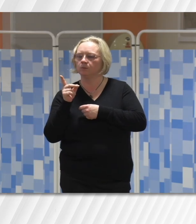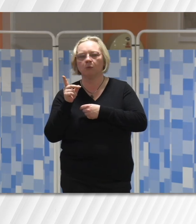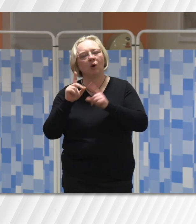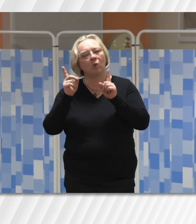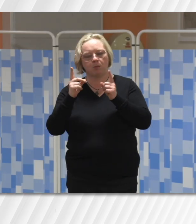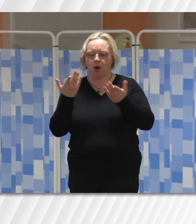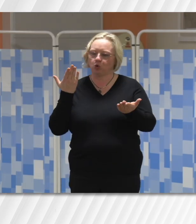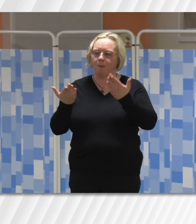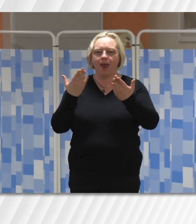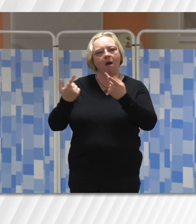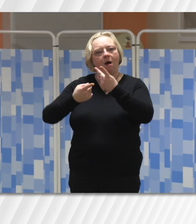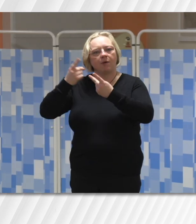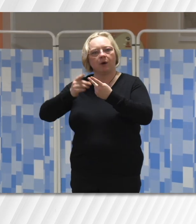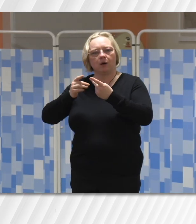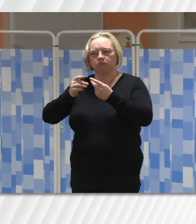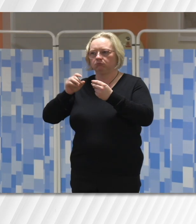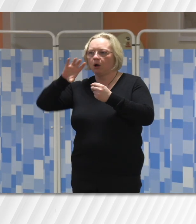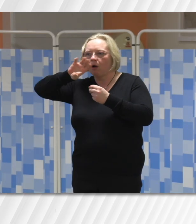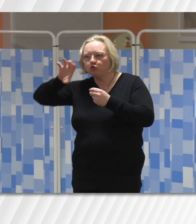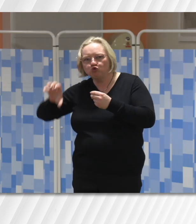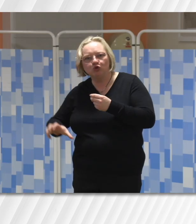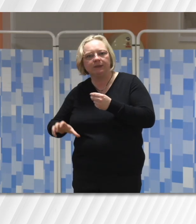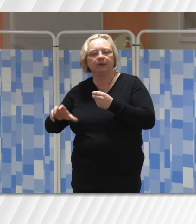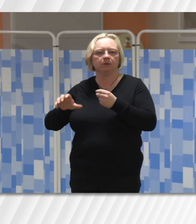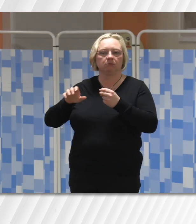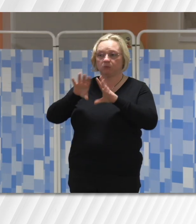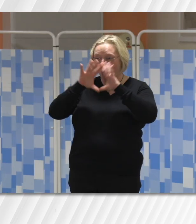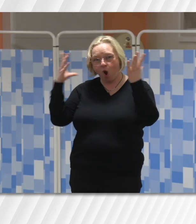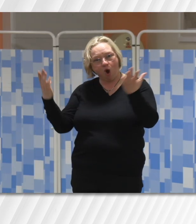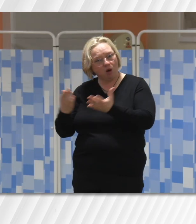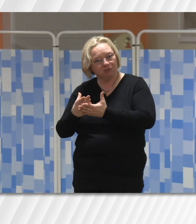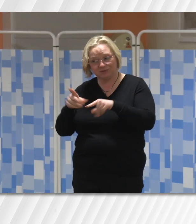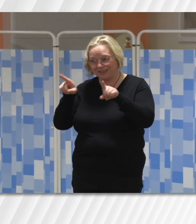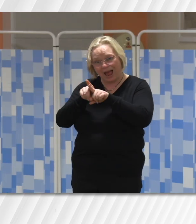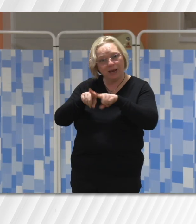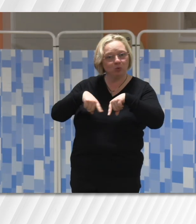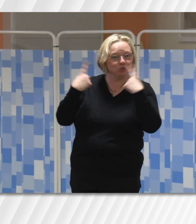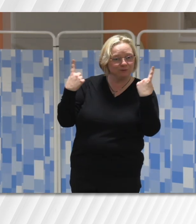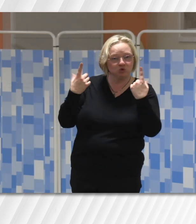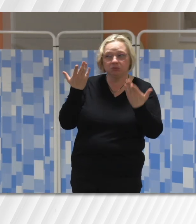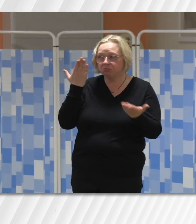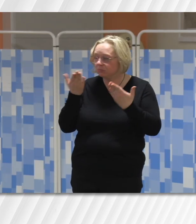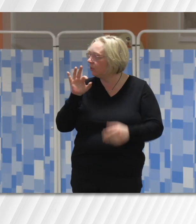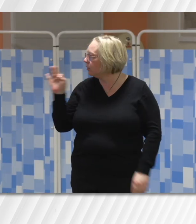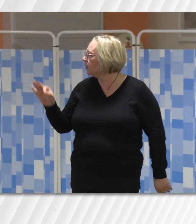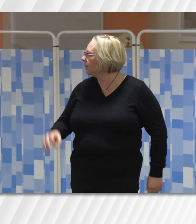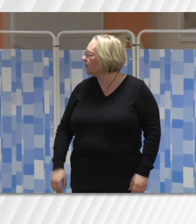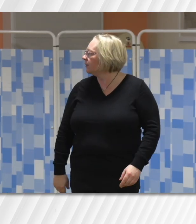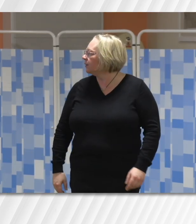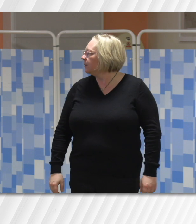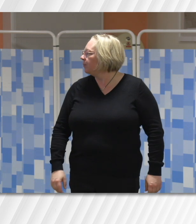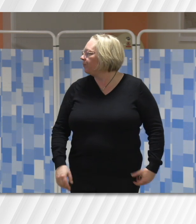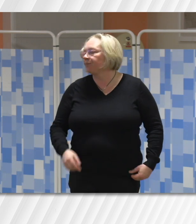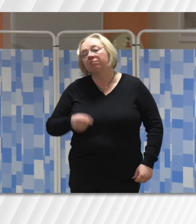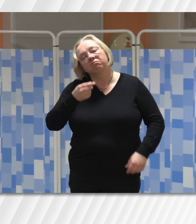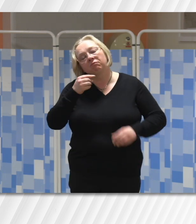countries? Or is it national, throughout the world, is it more or less the same? every country. There are some